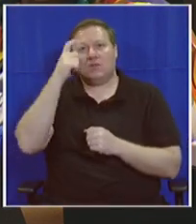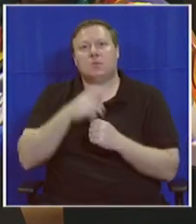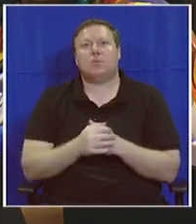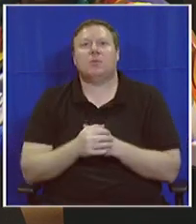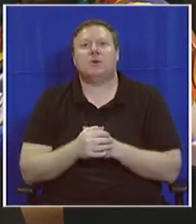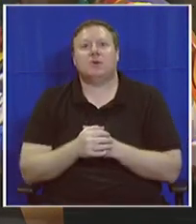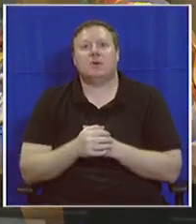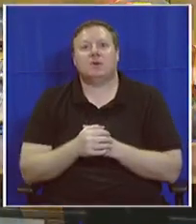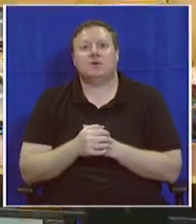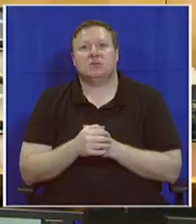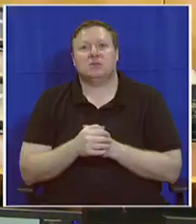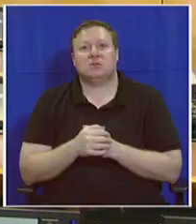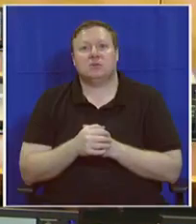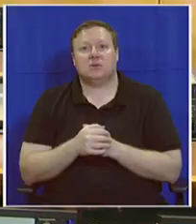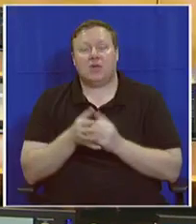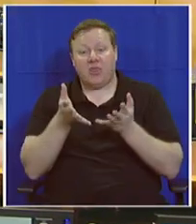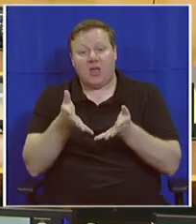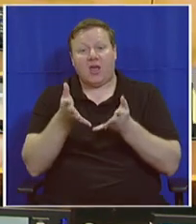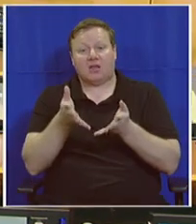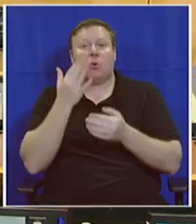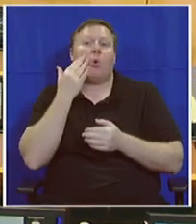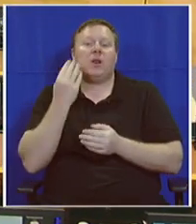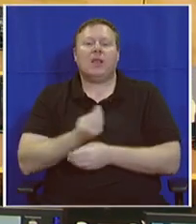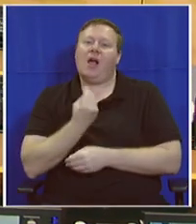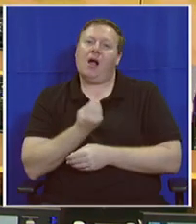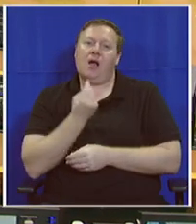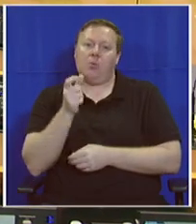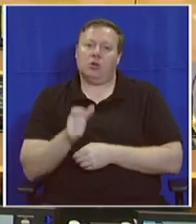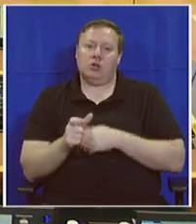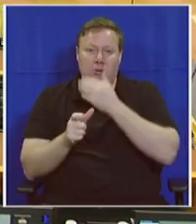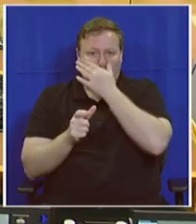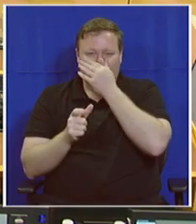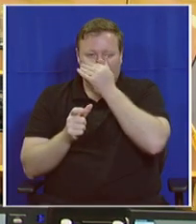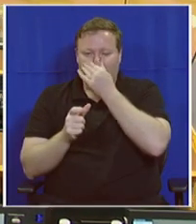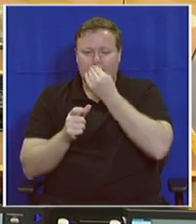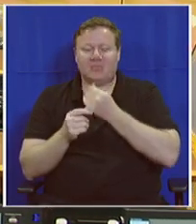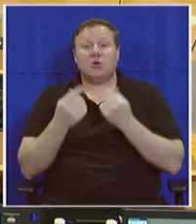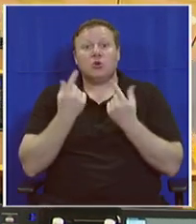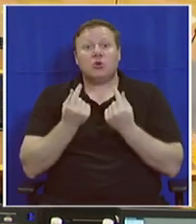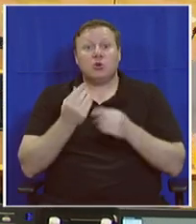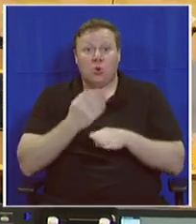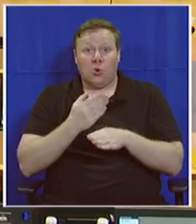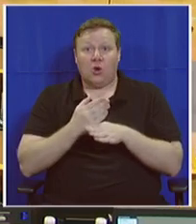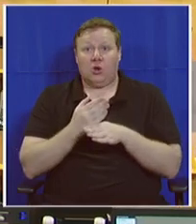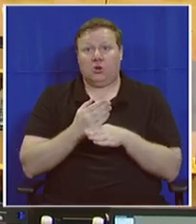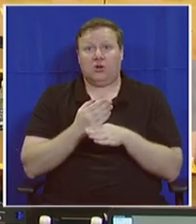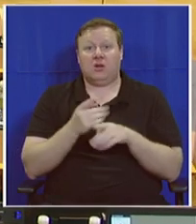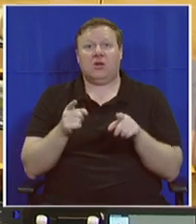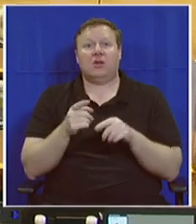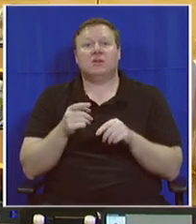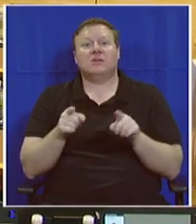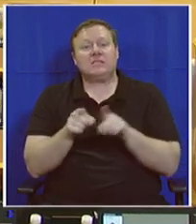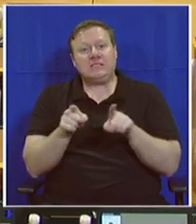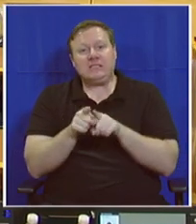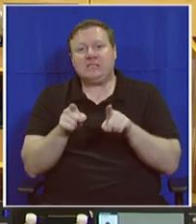that is when you are a young person and you do your work as if you know that your days